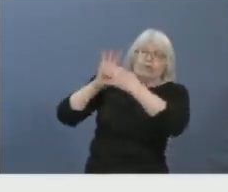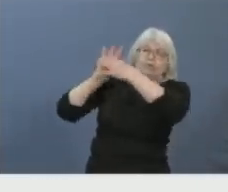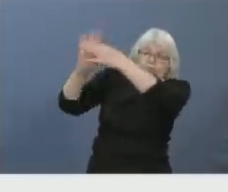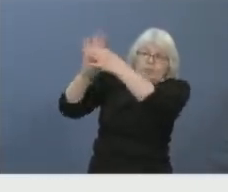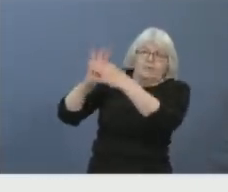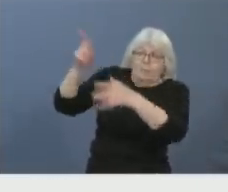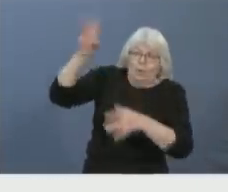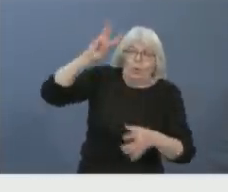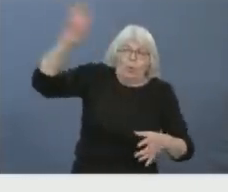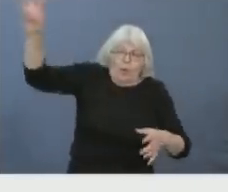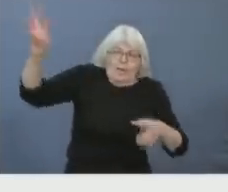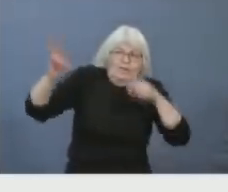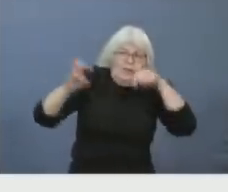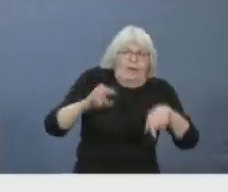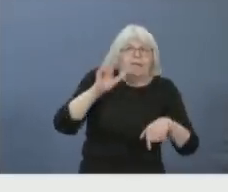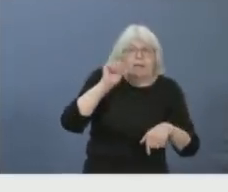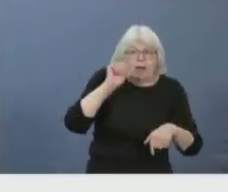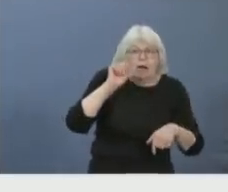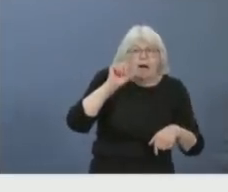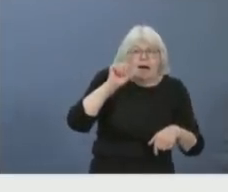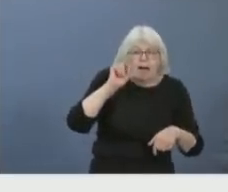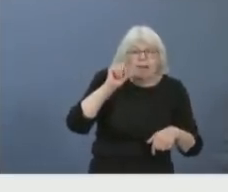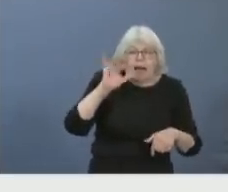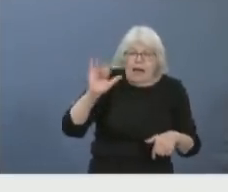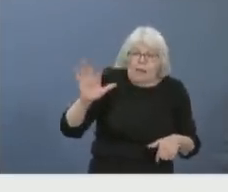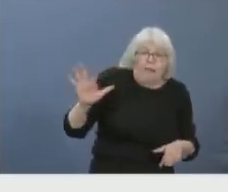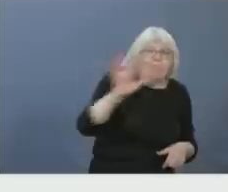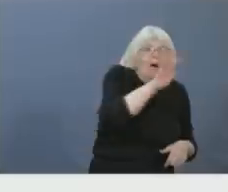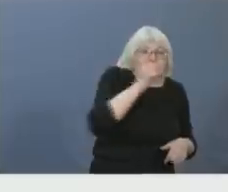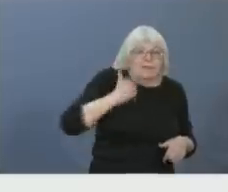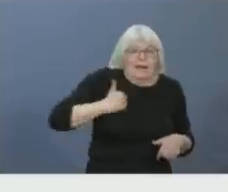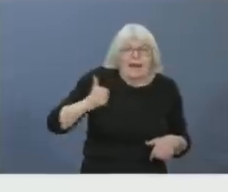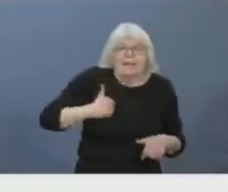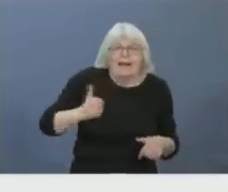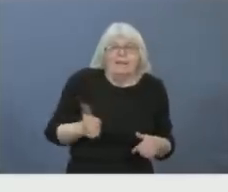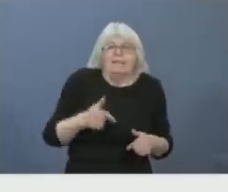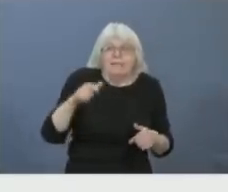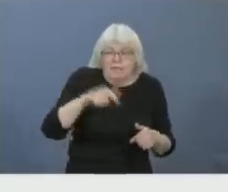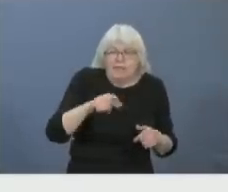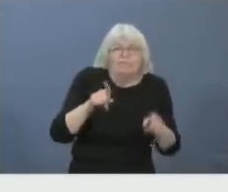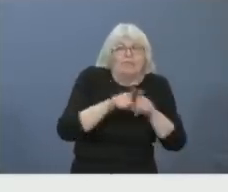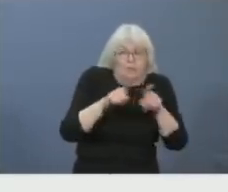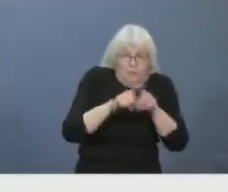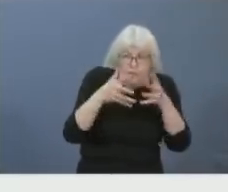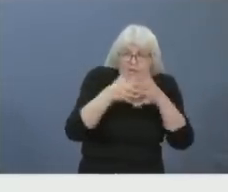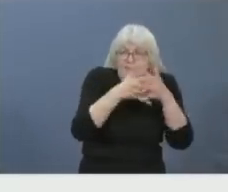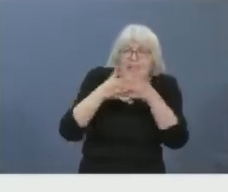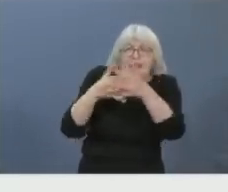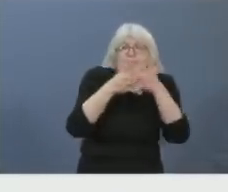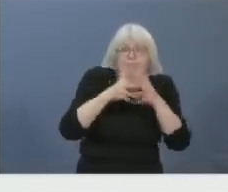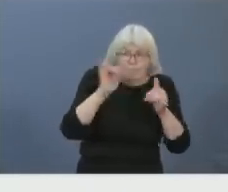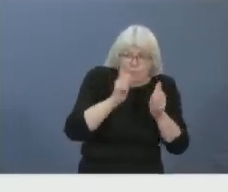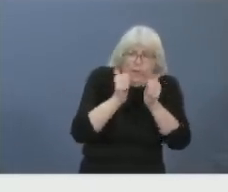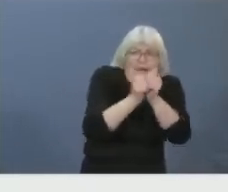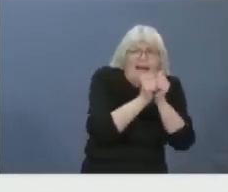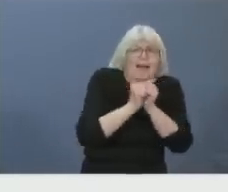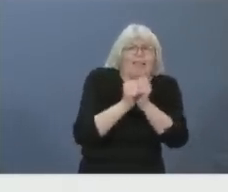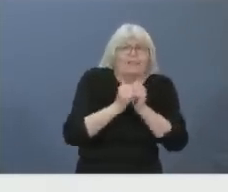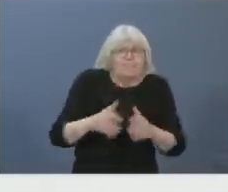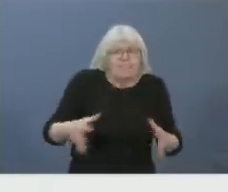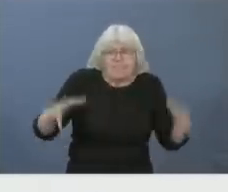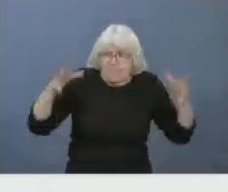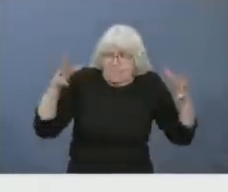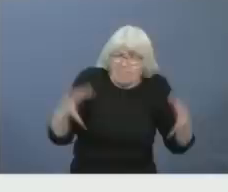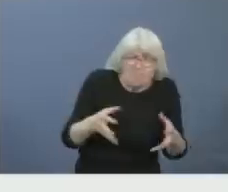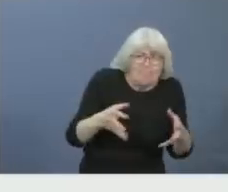across Canada and through the Northeast states is we do work together regularly, and when we all get together, it does